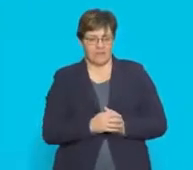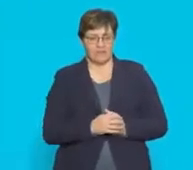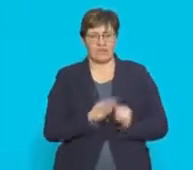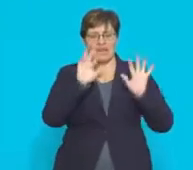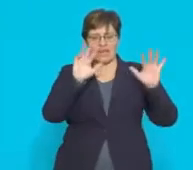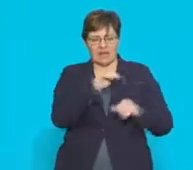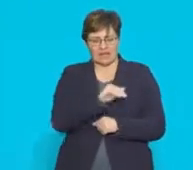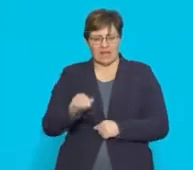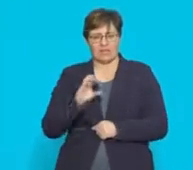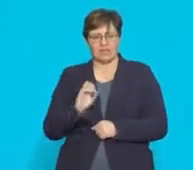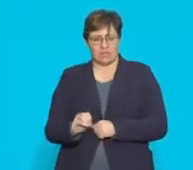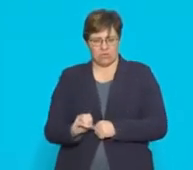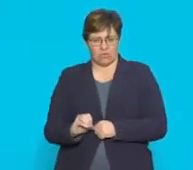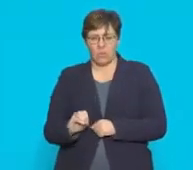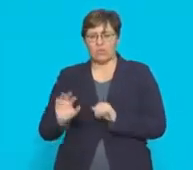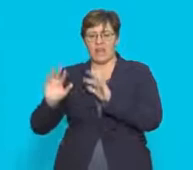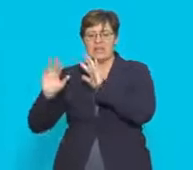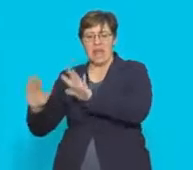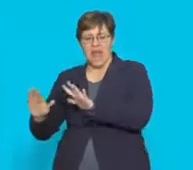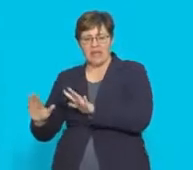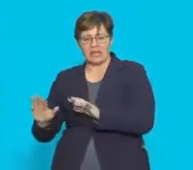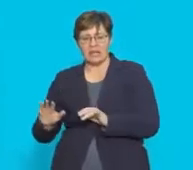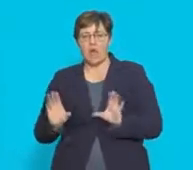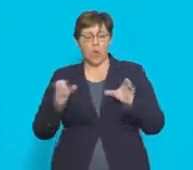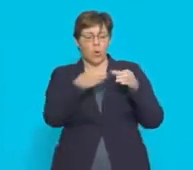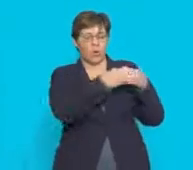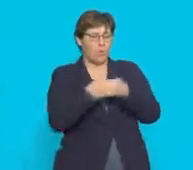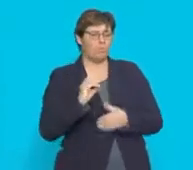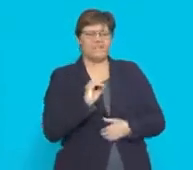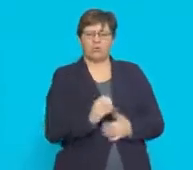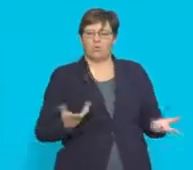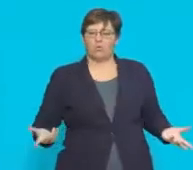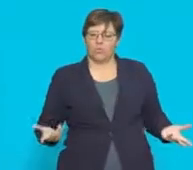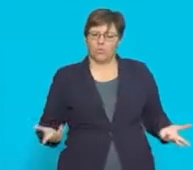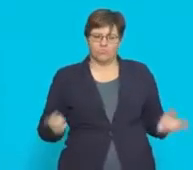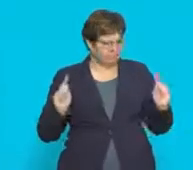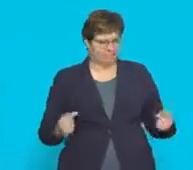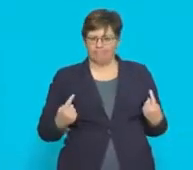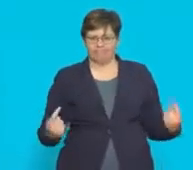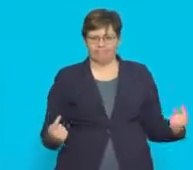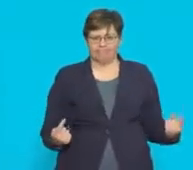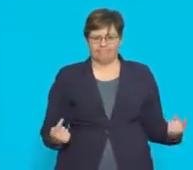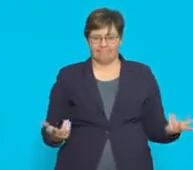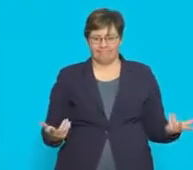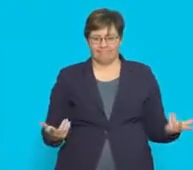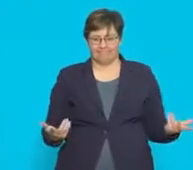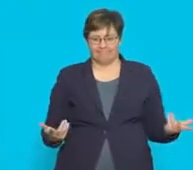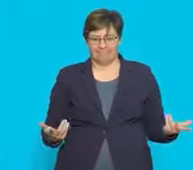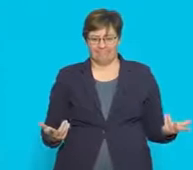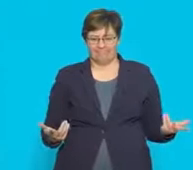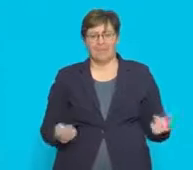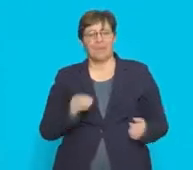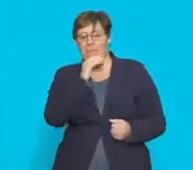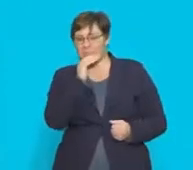9 by 0, how do you group 9 into groups of 0? You see, so that does